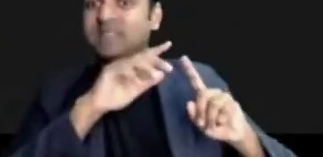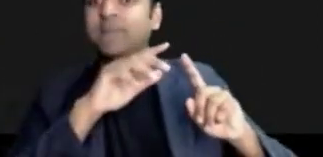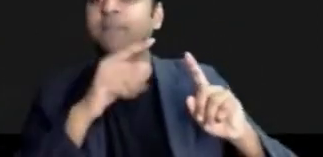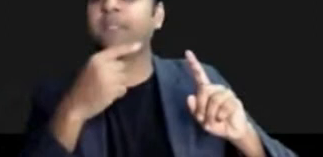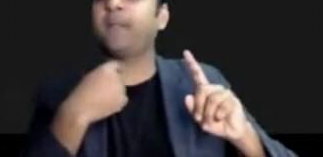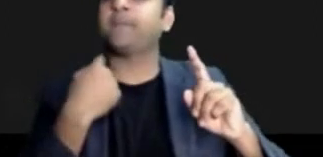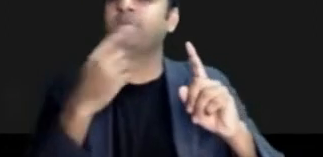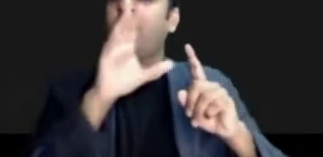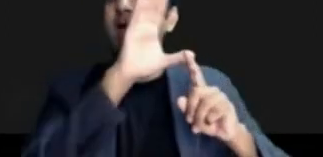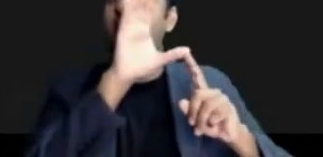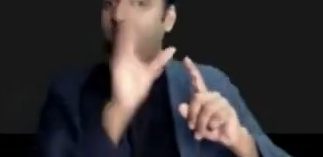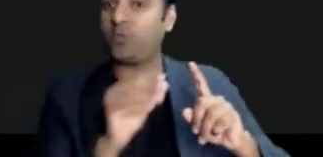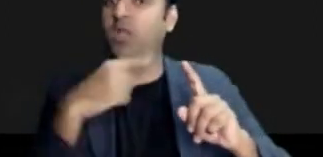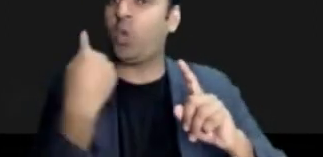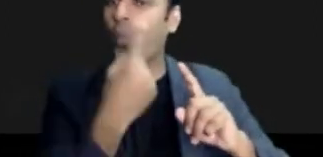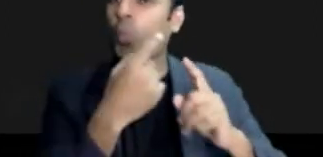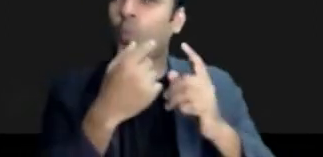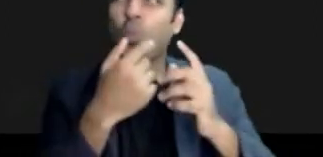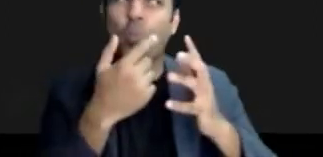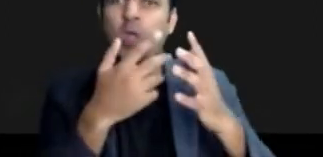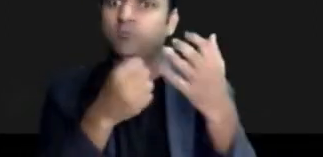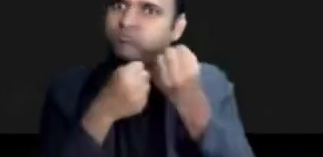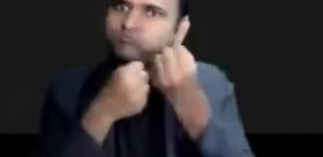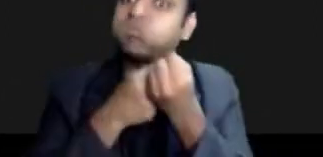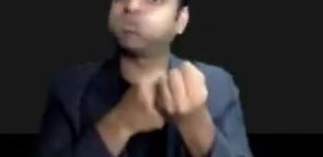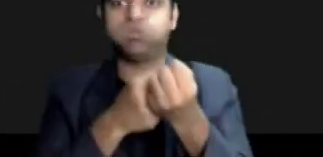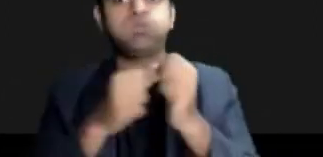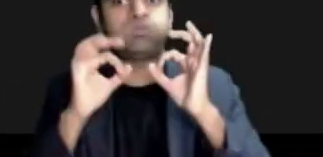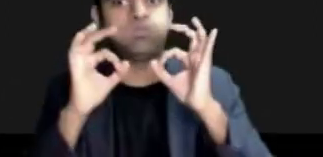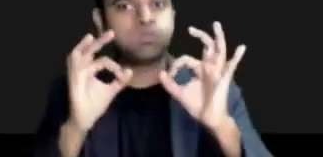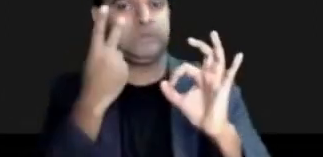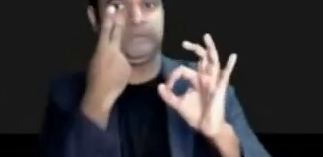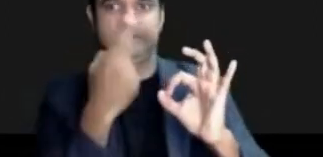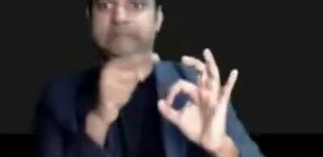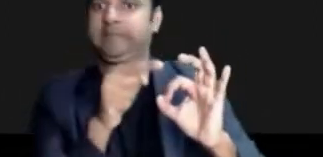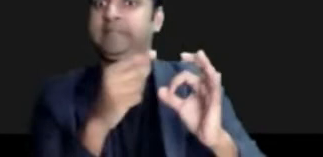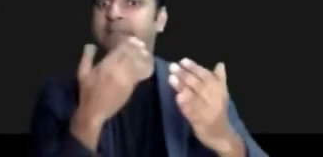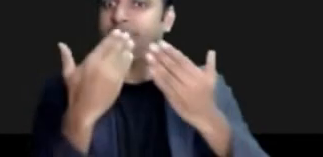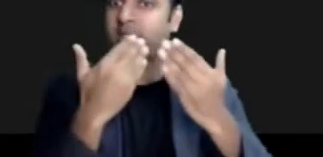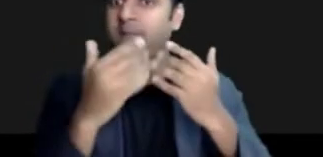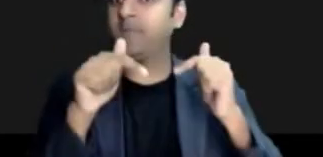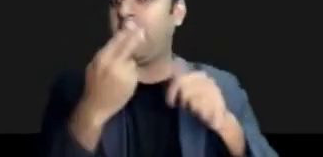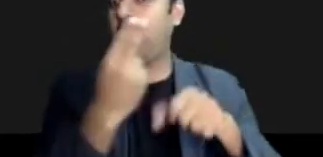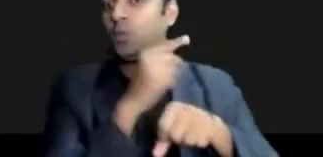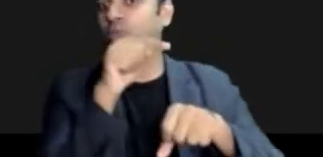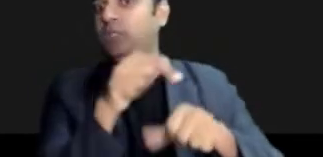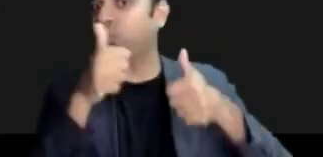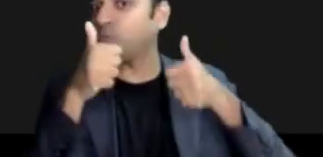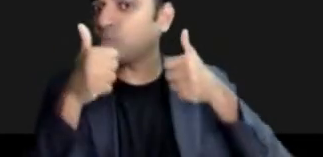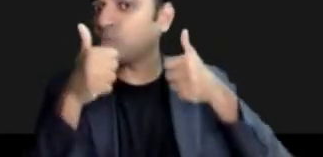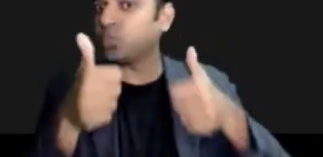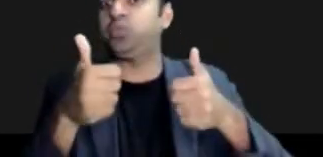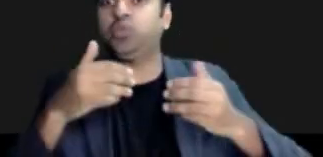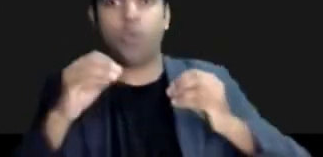have sign language, captioning, and we have the language English to French interpretation provided